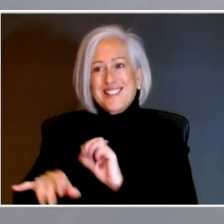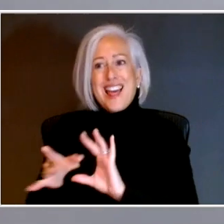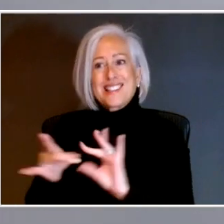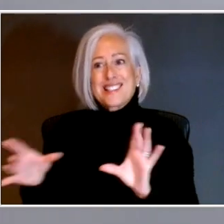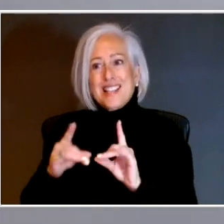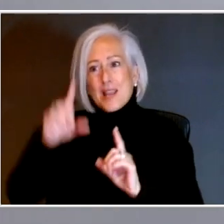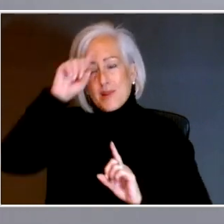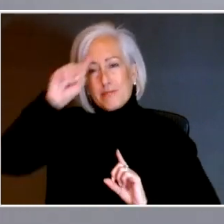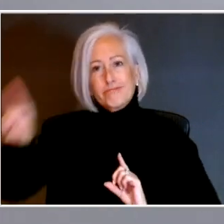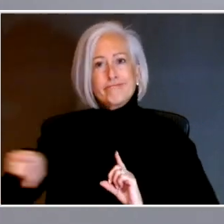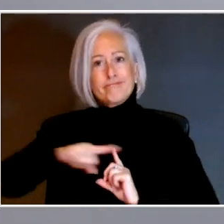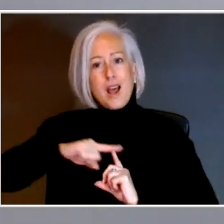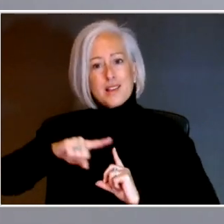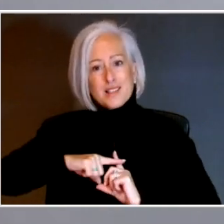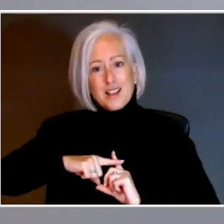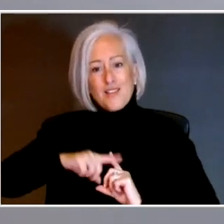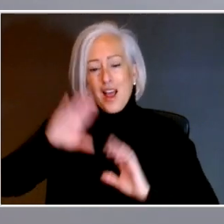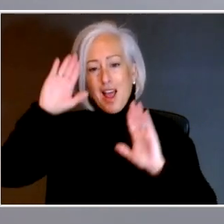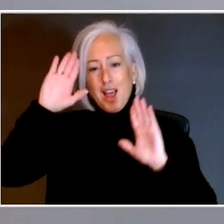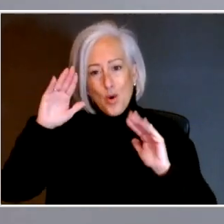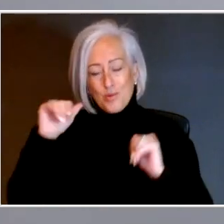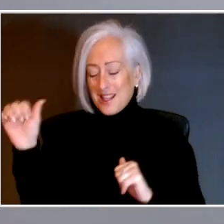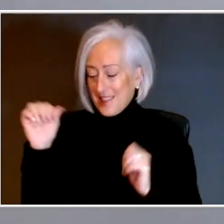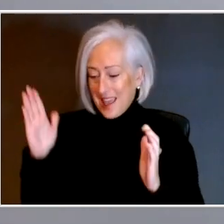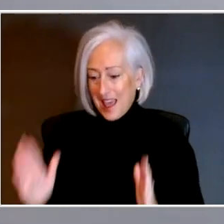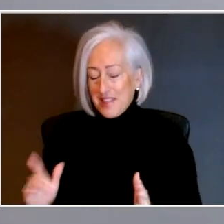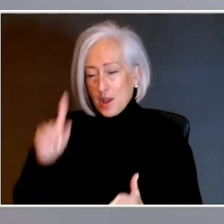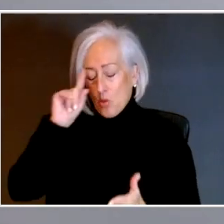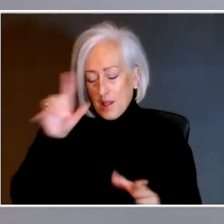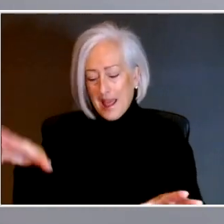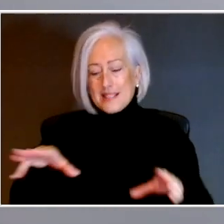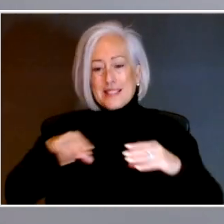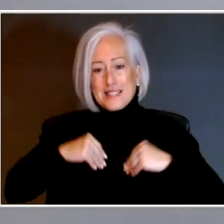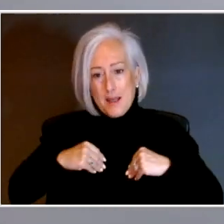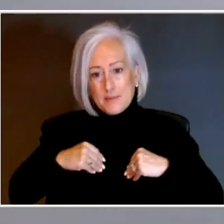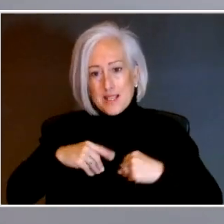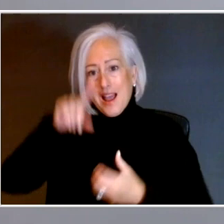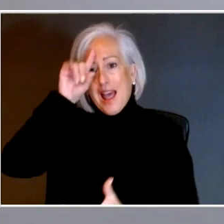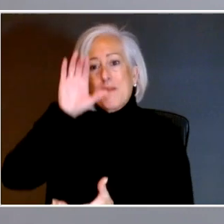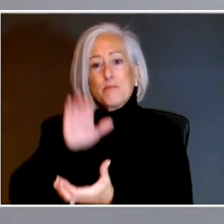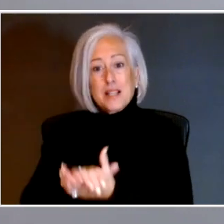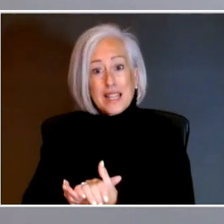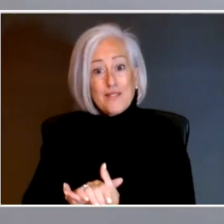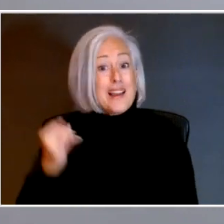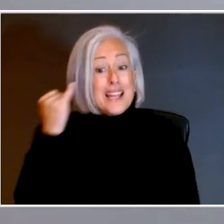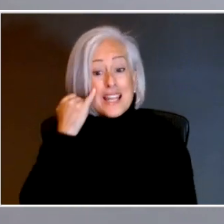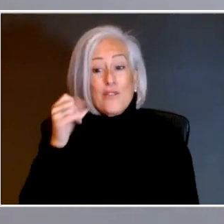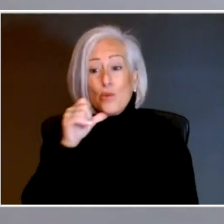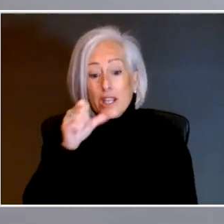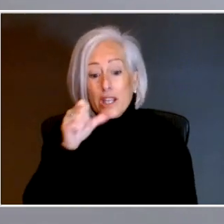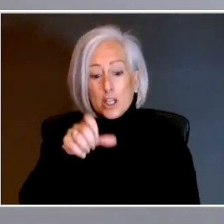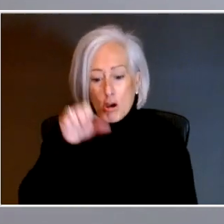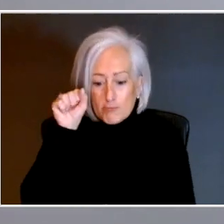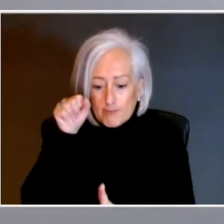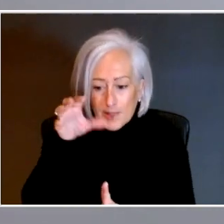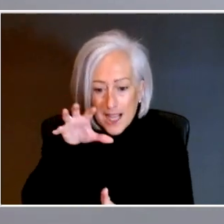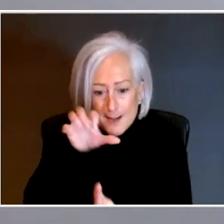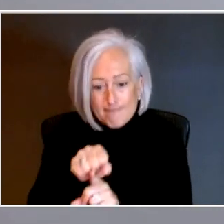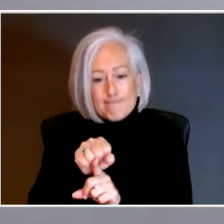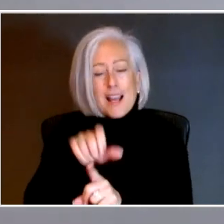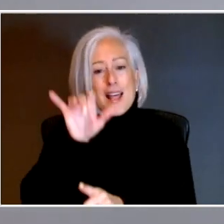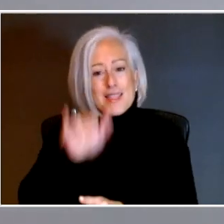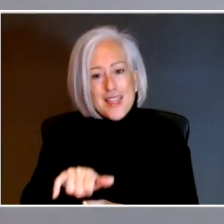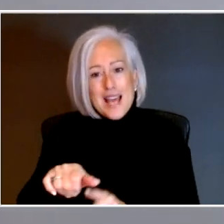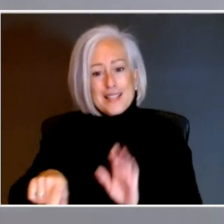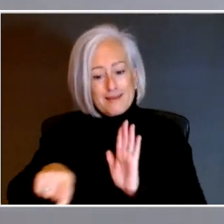hopefully accept it and believe it. And if we don't attack that self-talk over time, we can see it turn into a pretty unhealthy relationship